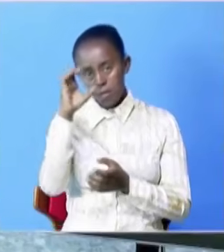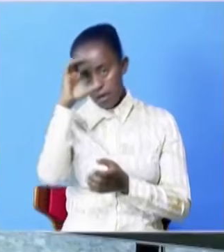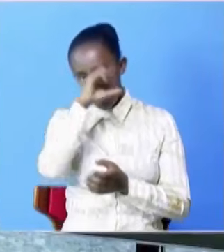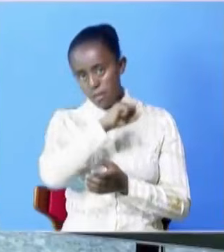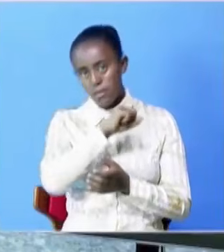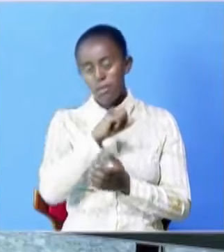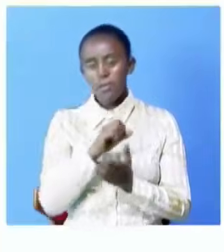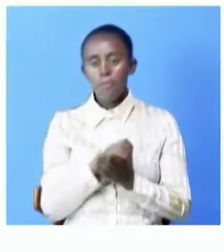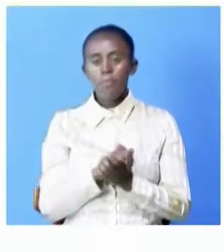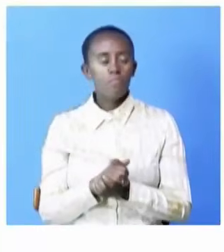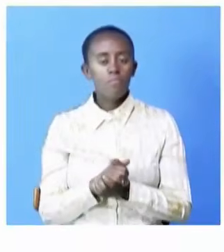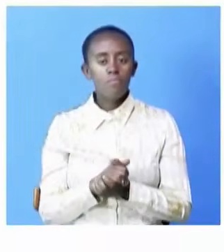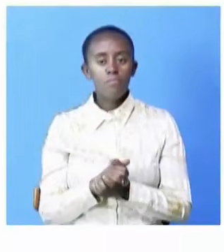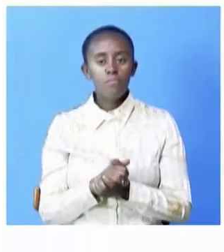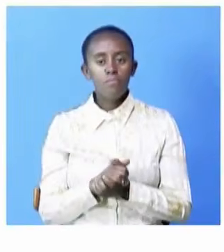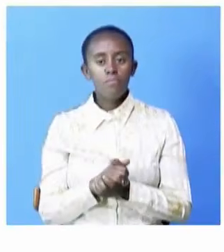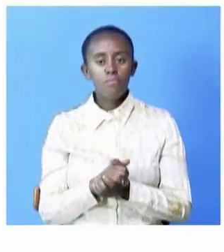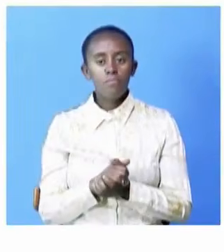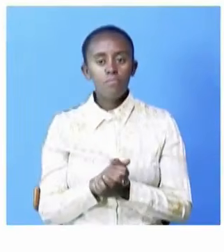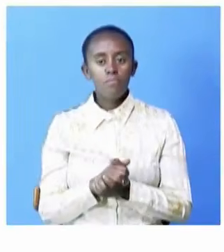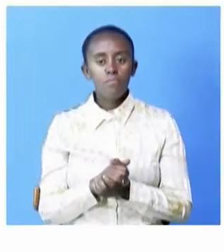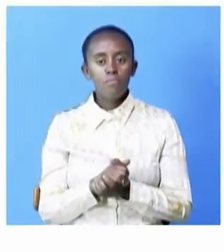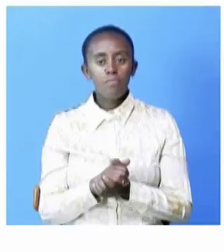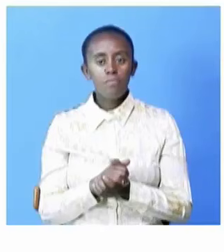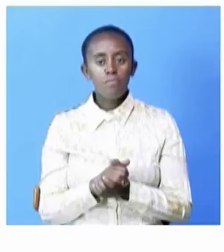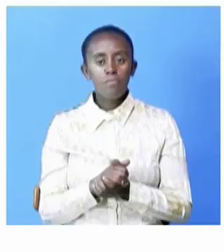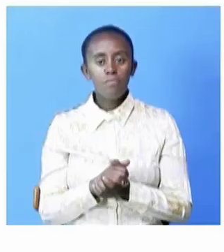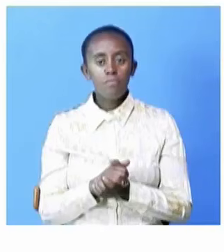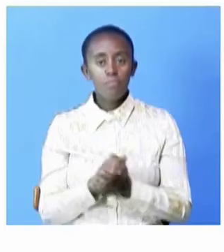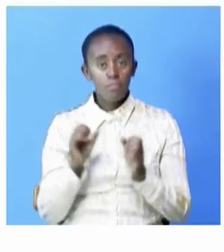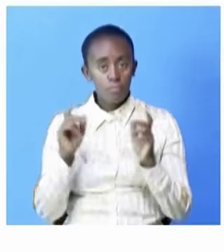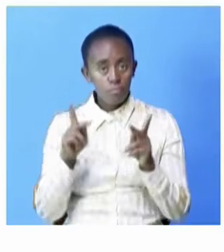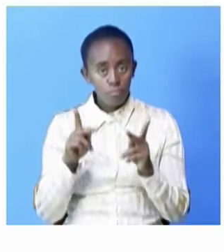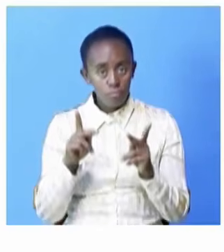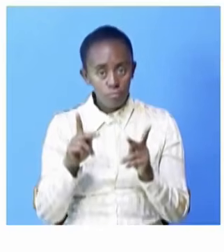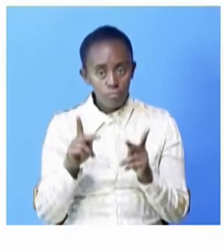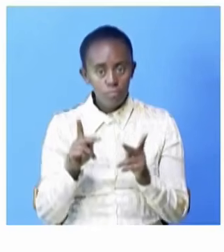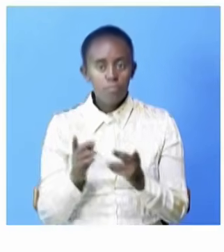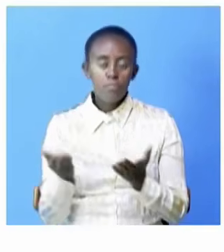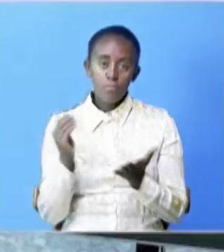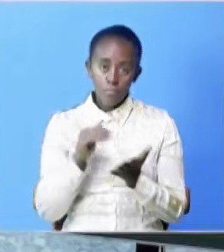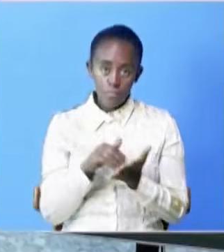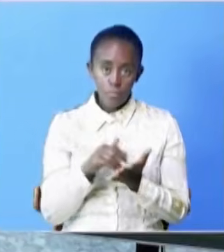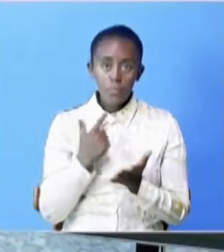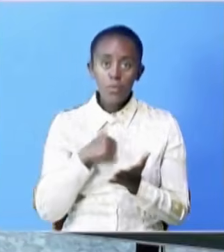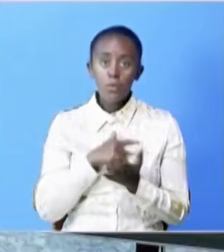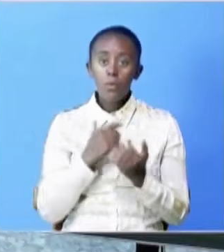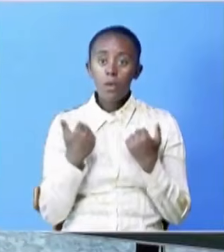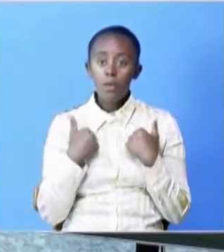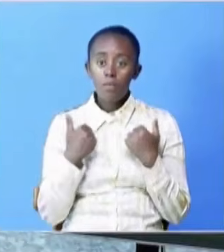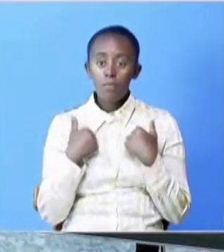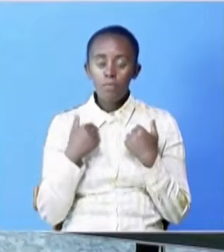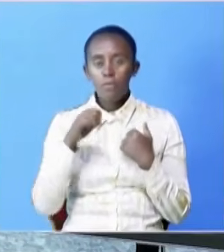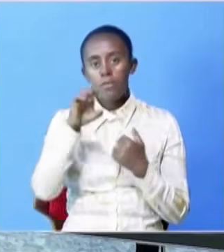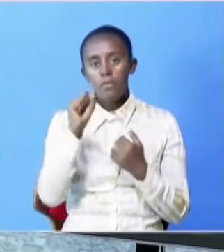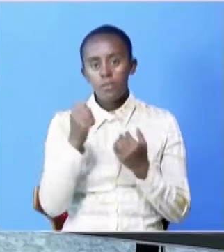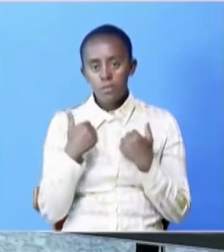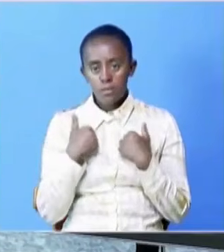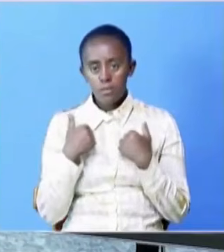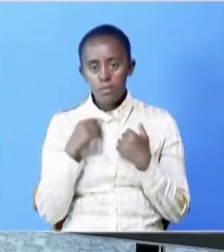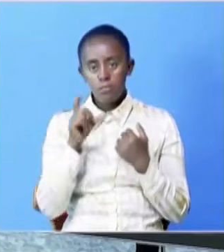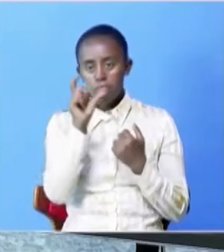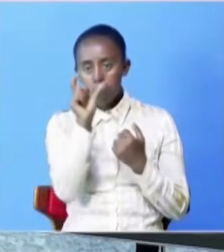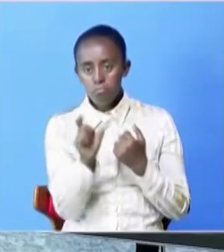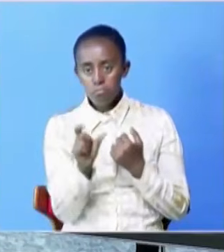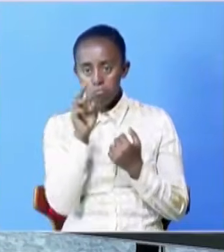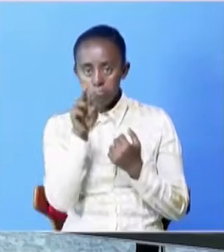It changed to guesses, okay? Again, we have ES. So if you